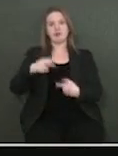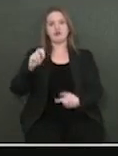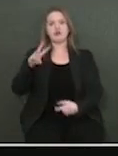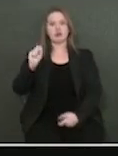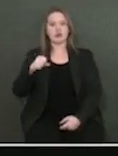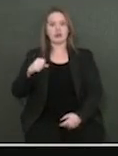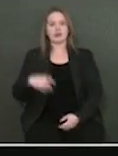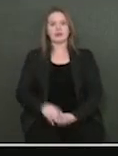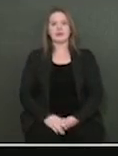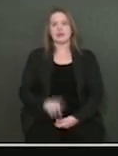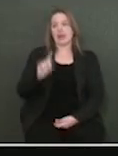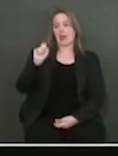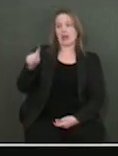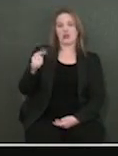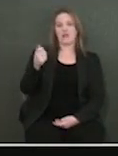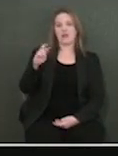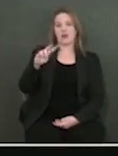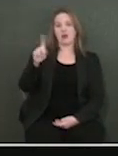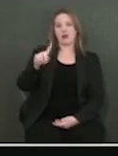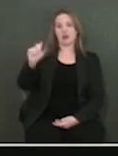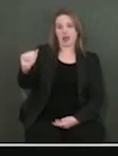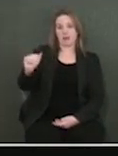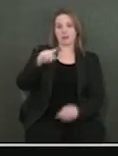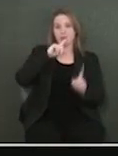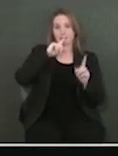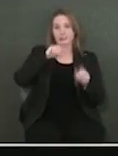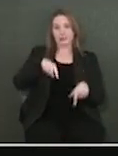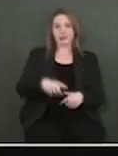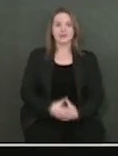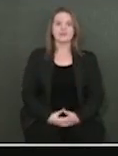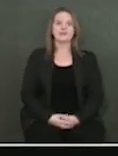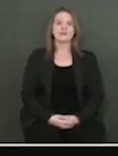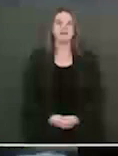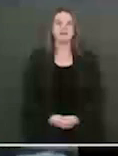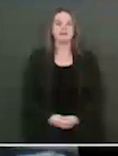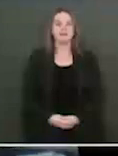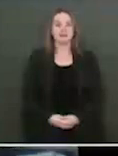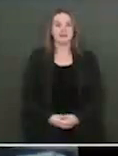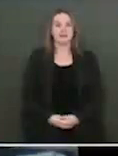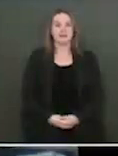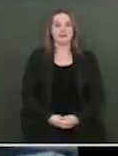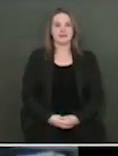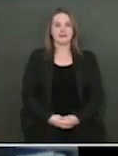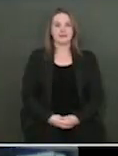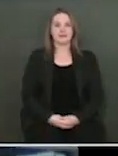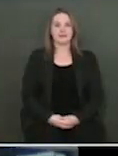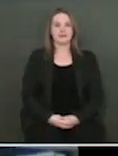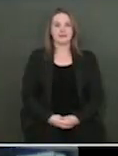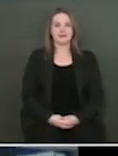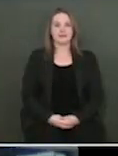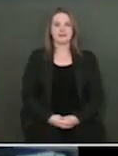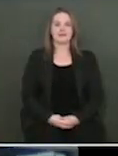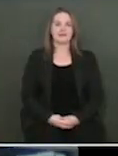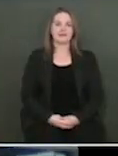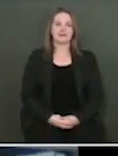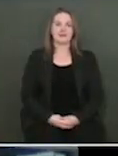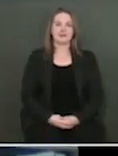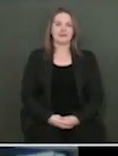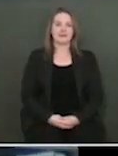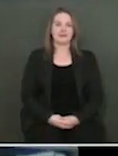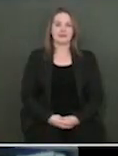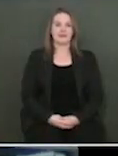el señor Garza nos pudiera compartir, Rudy Garza de CPS, algún comentario en español acerca de cómo pues